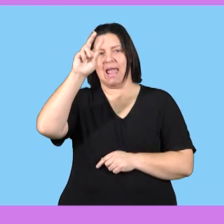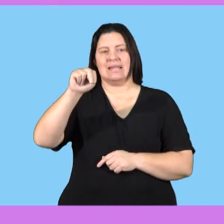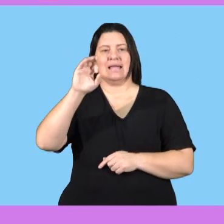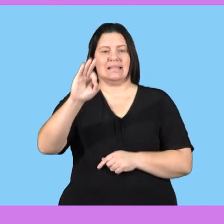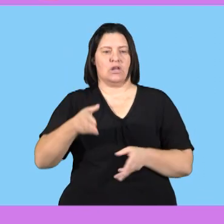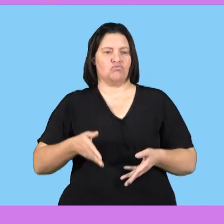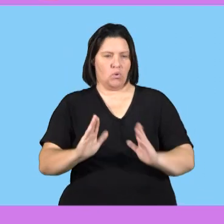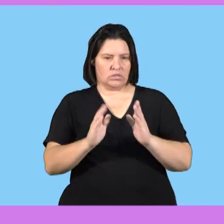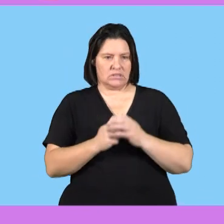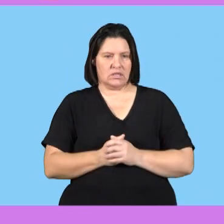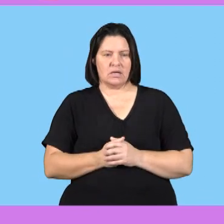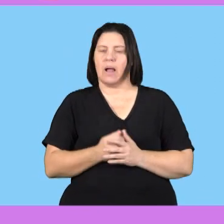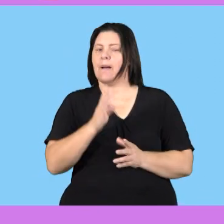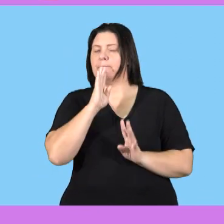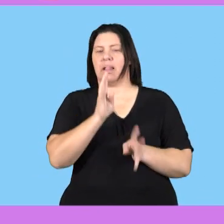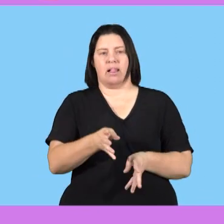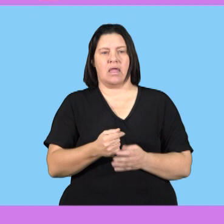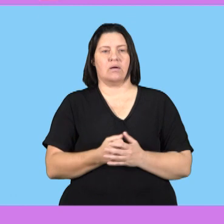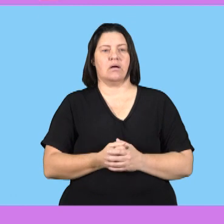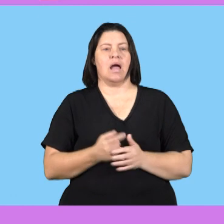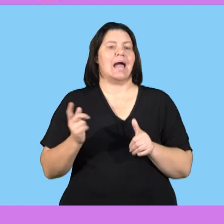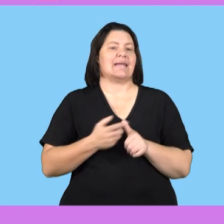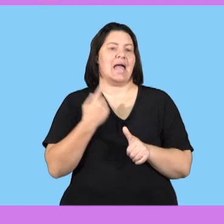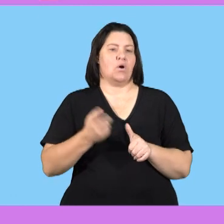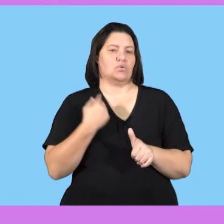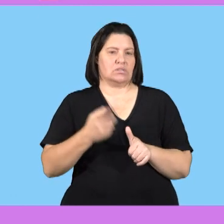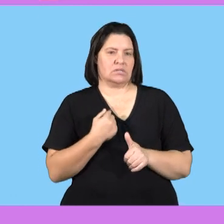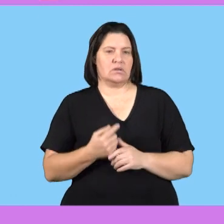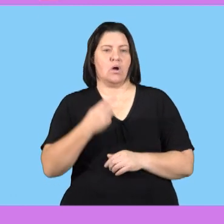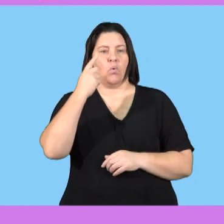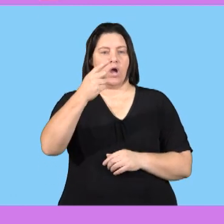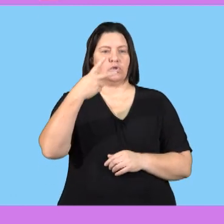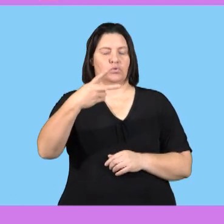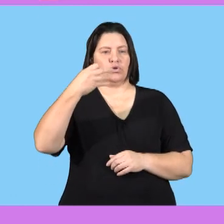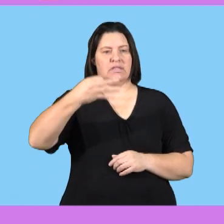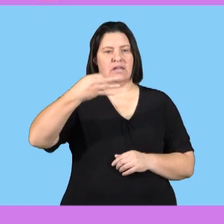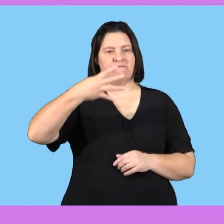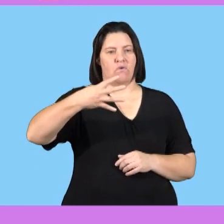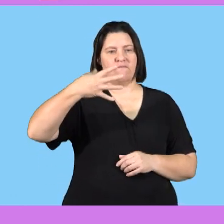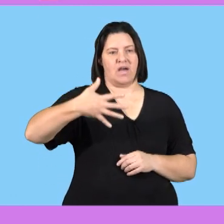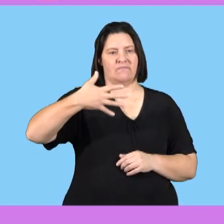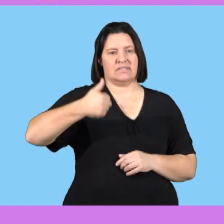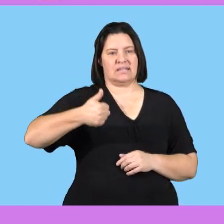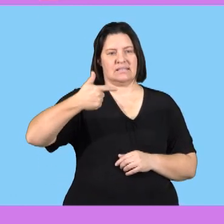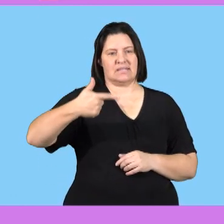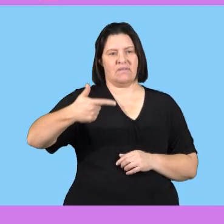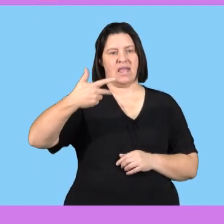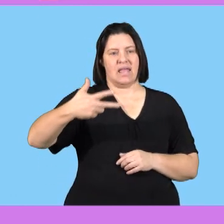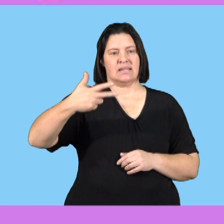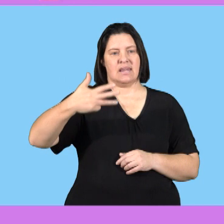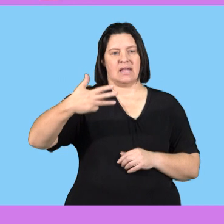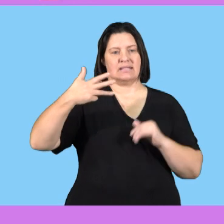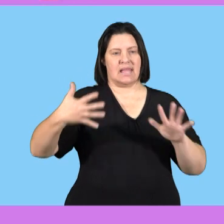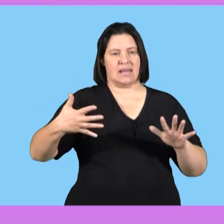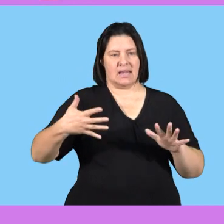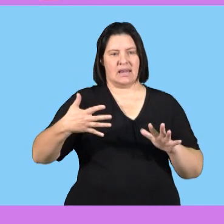the N3 road? So here, plain and simple, we're going to quickly just count. So it's 1, 2, 3, 4, 5, 6,